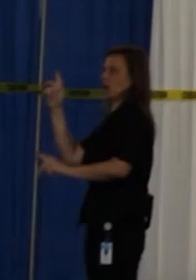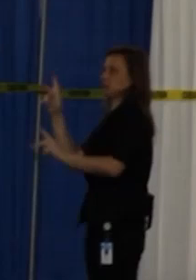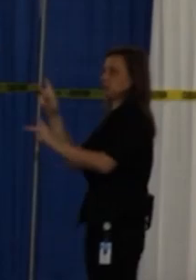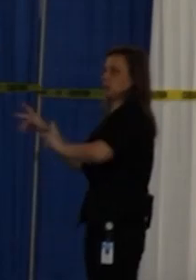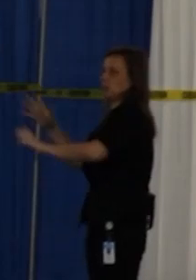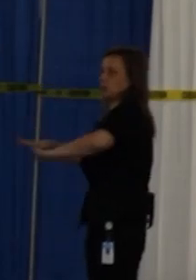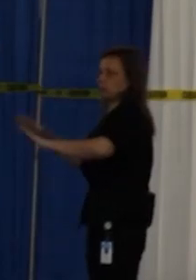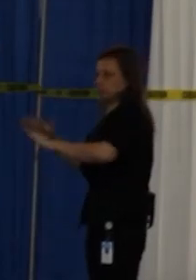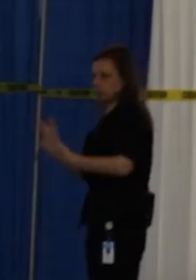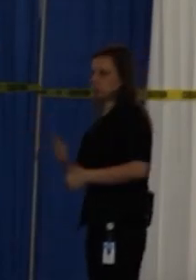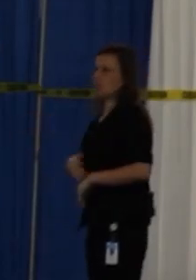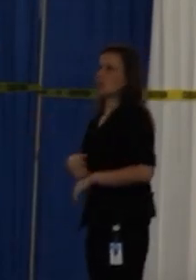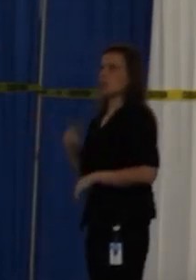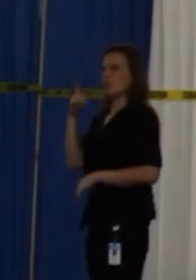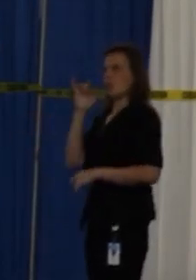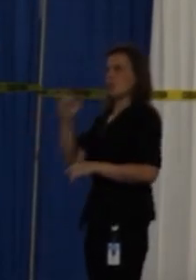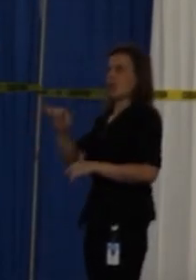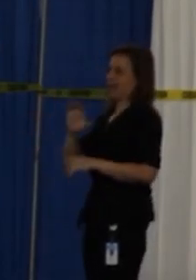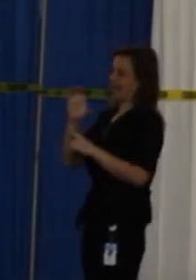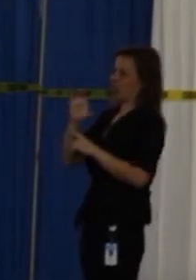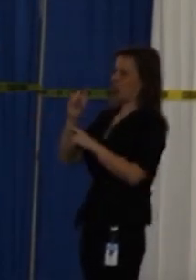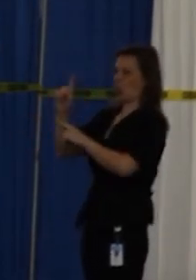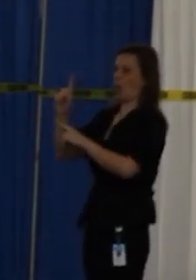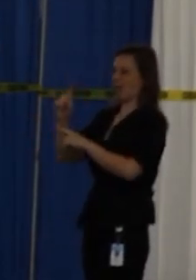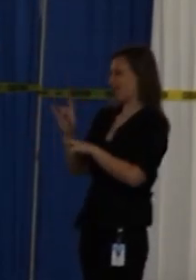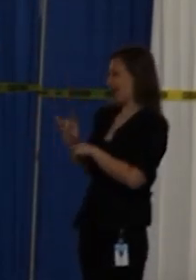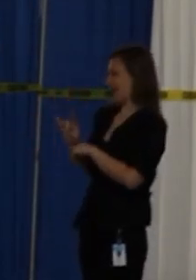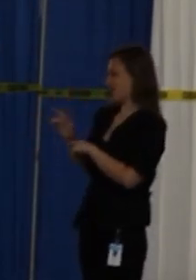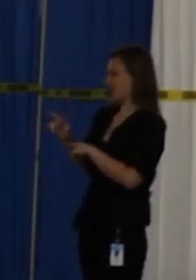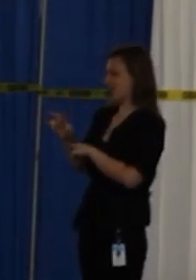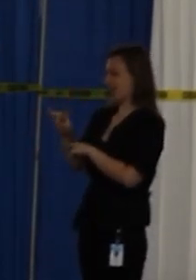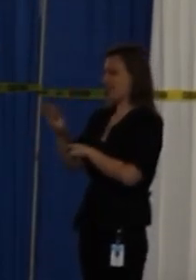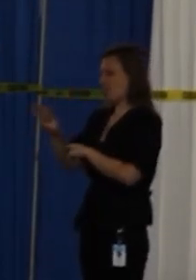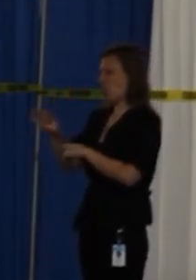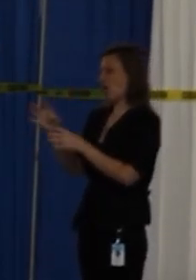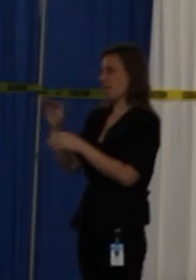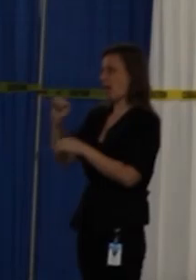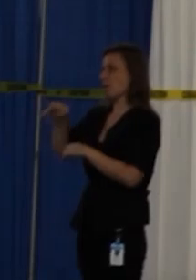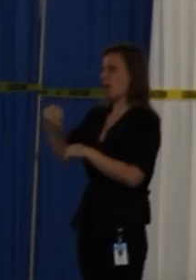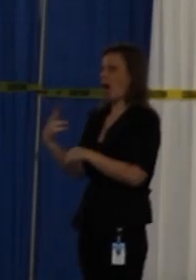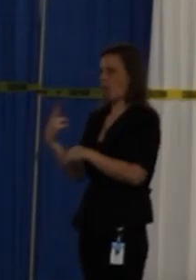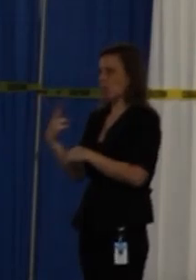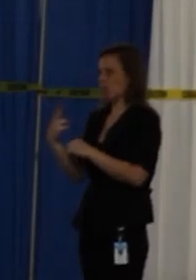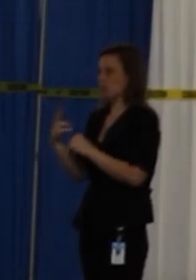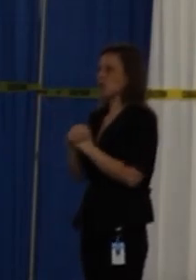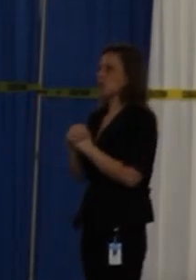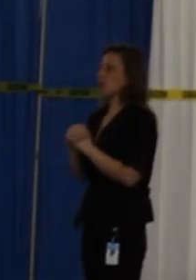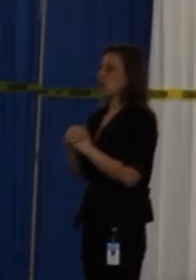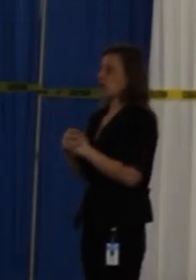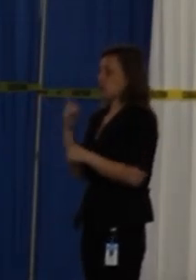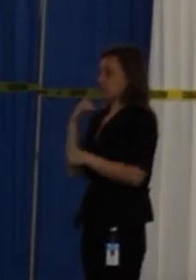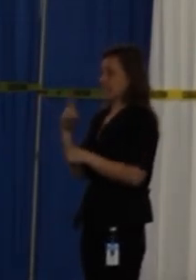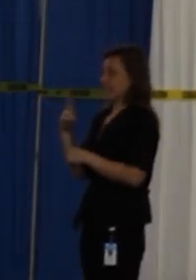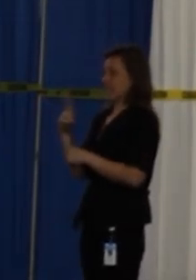getting, well into the Category 1 category with 84, 83 mile per hour wind gusts in the eyewall region. As you see Beryl